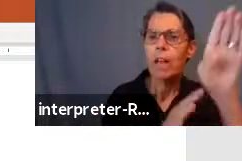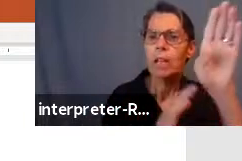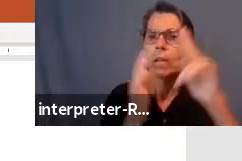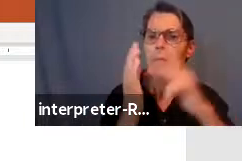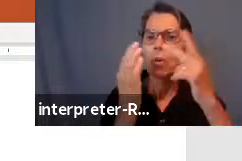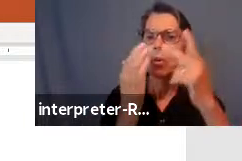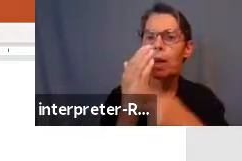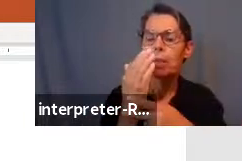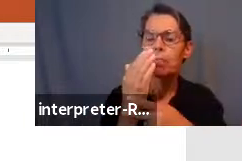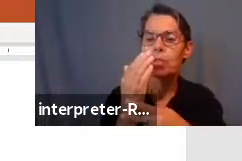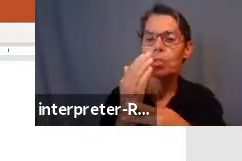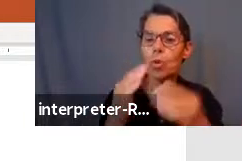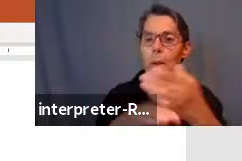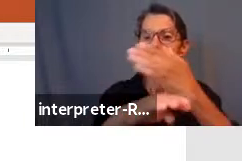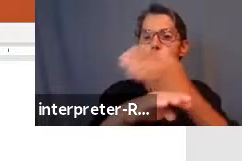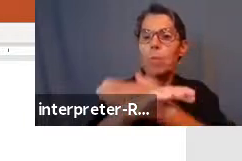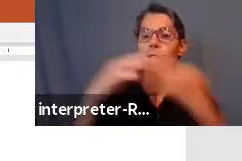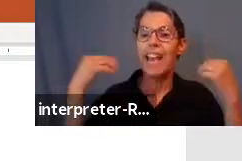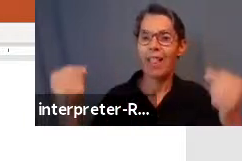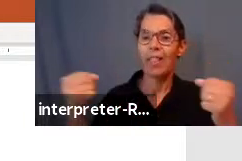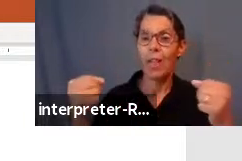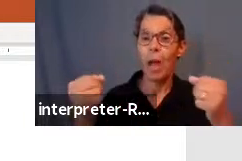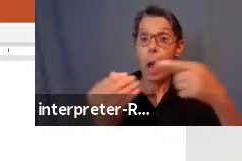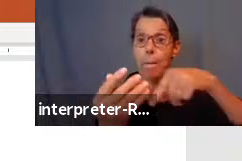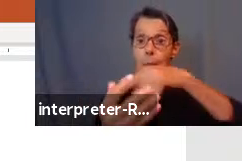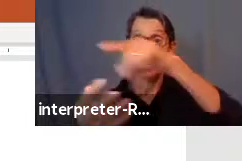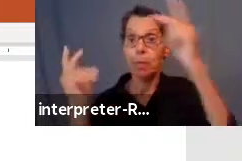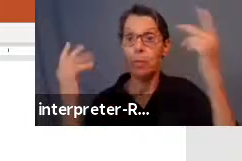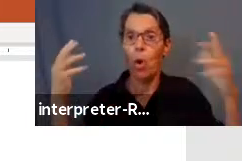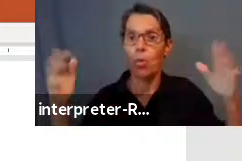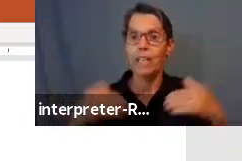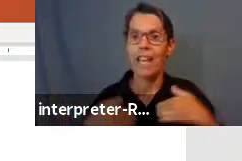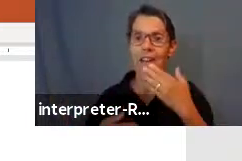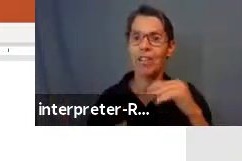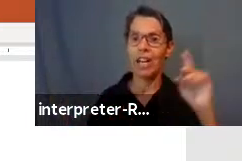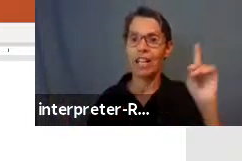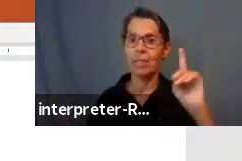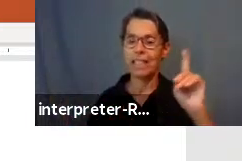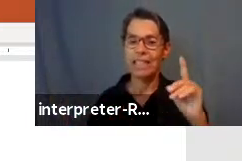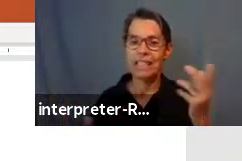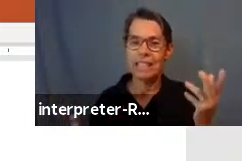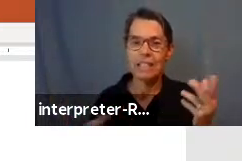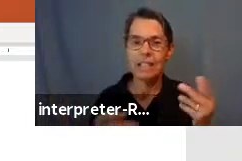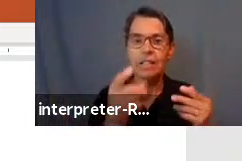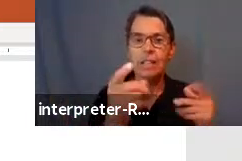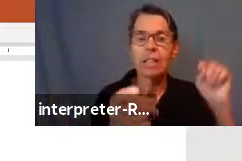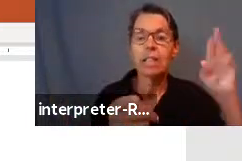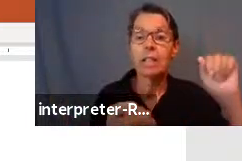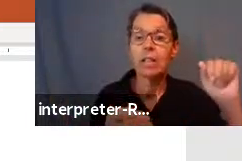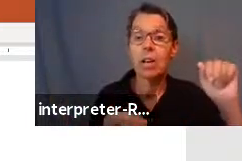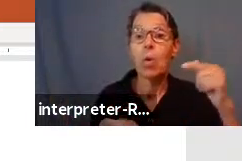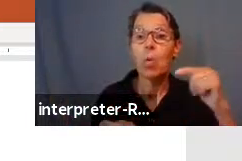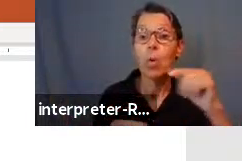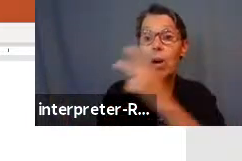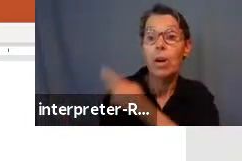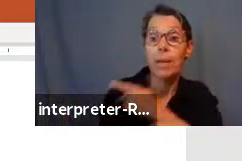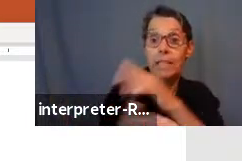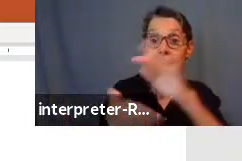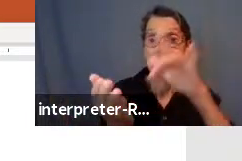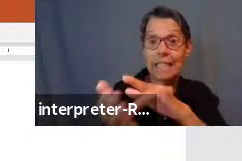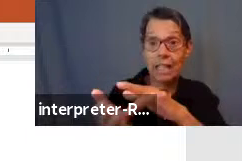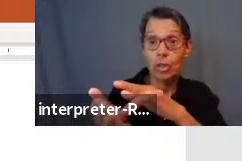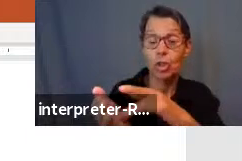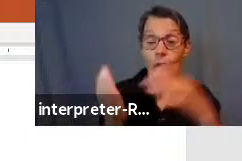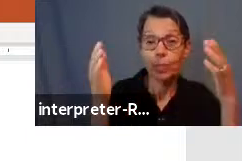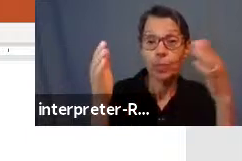programs, and so I've always would like to hear more. I'll just comment. We are a patient-centered medical home, so we do